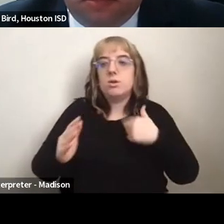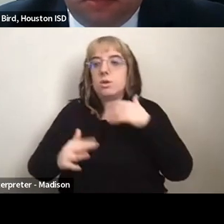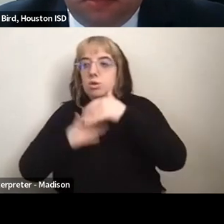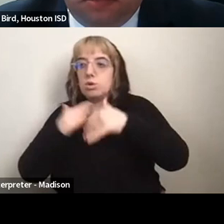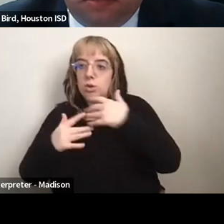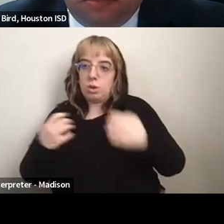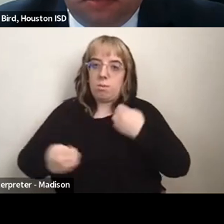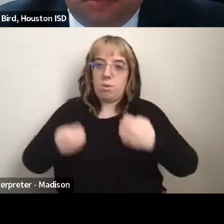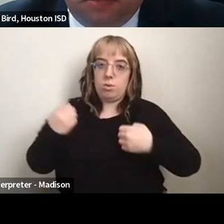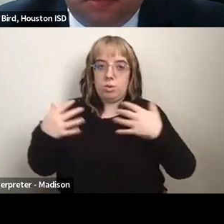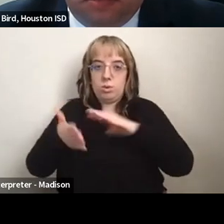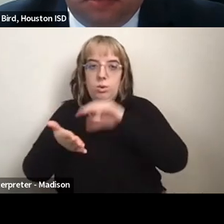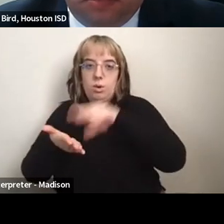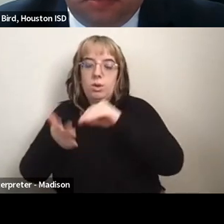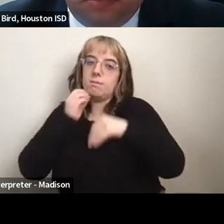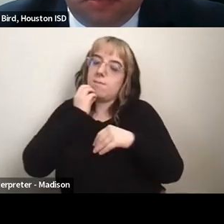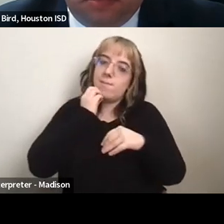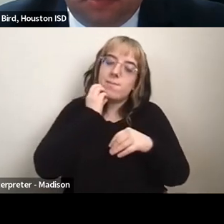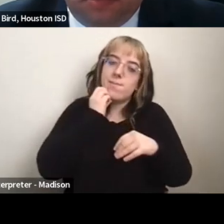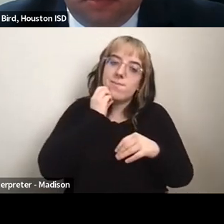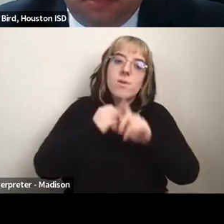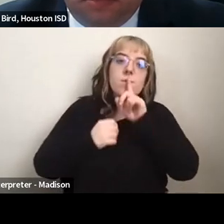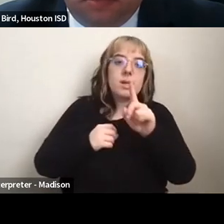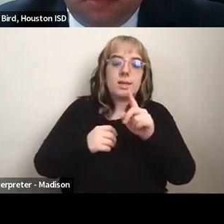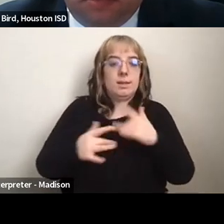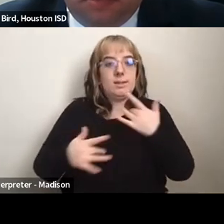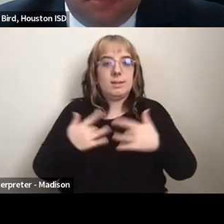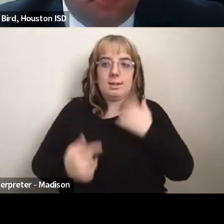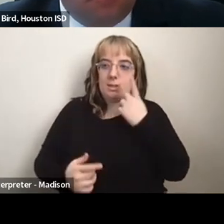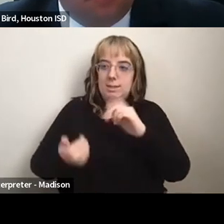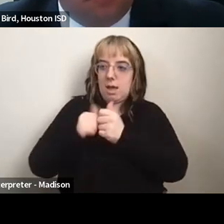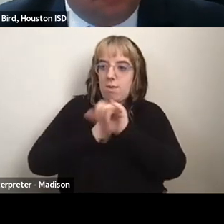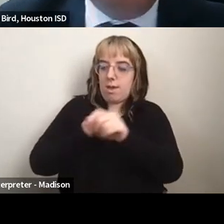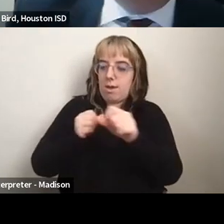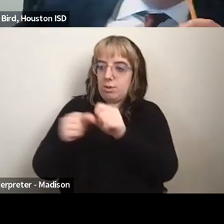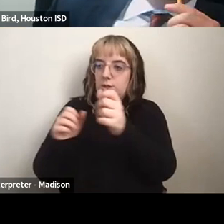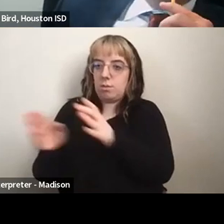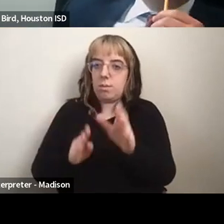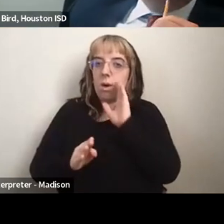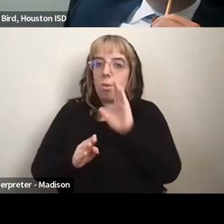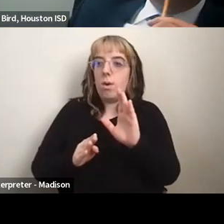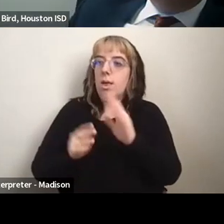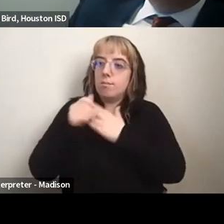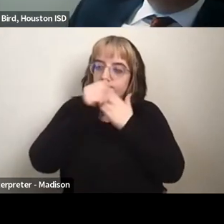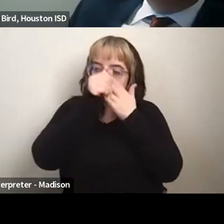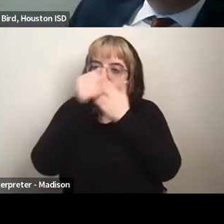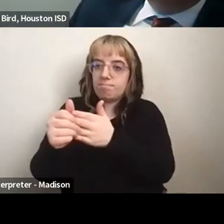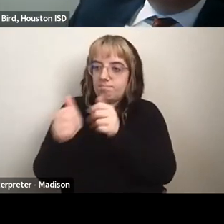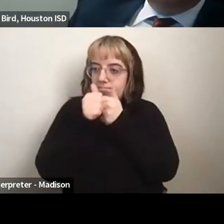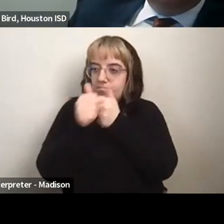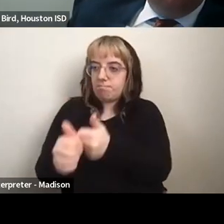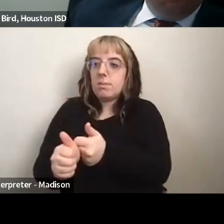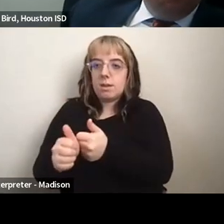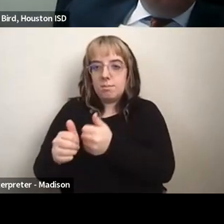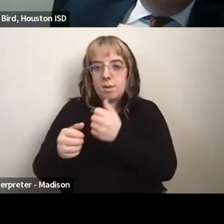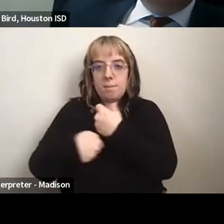really excited to see how that is going, our strategic plan is going to really guide us into making those sound